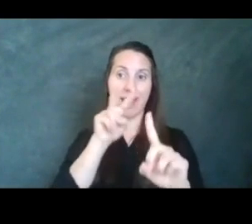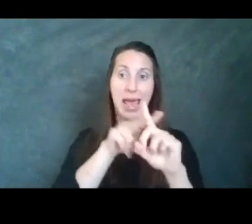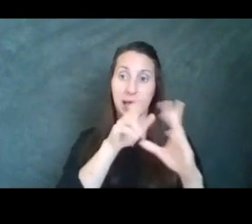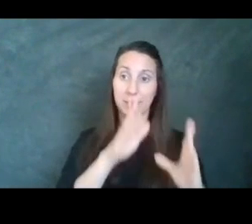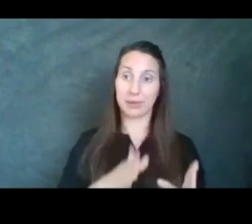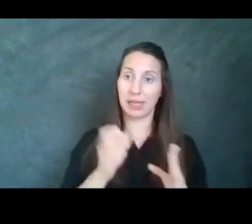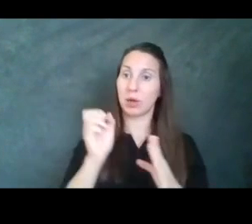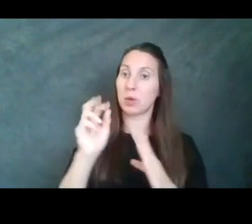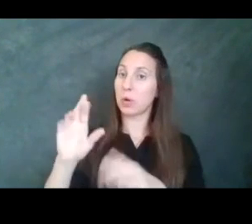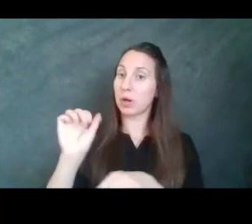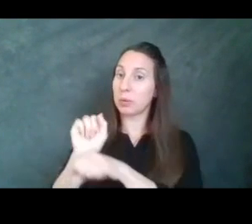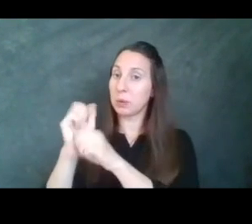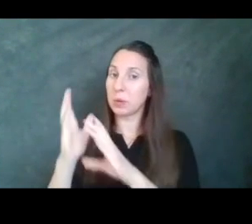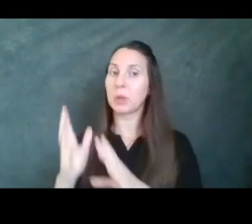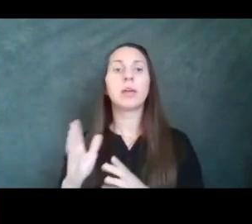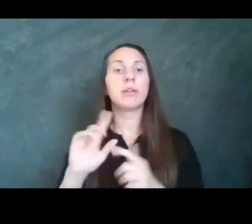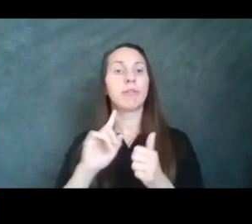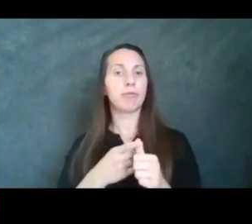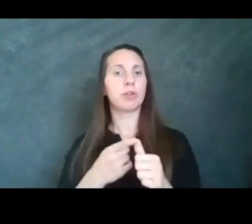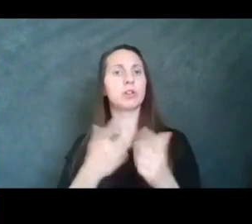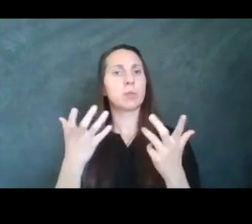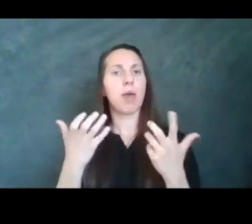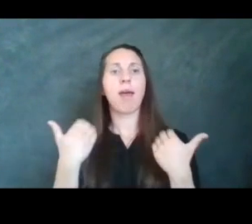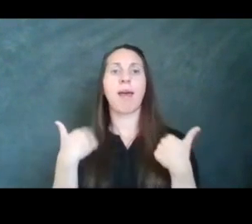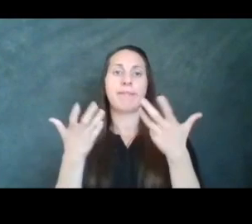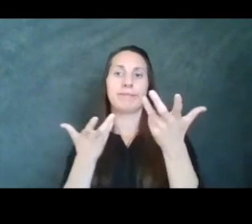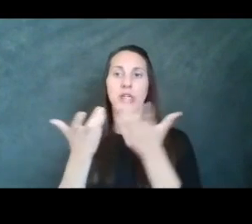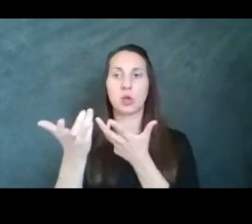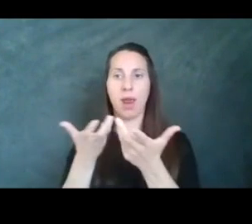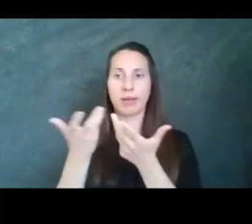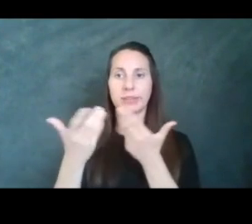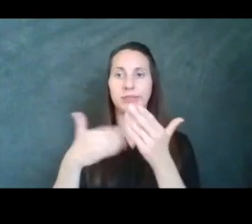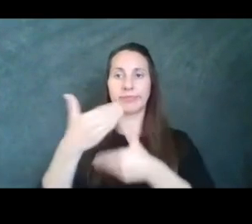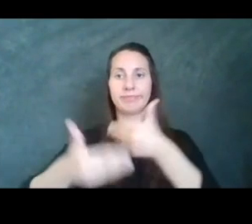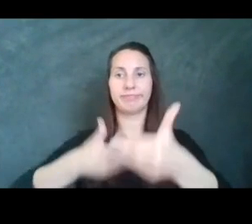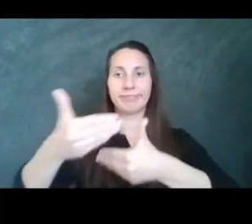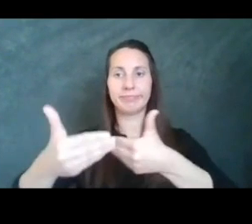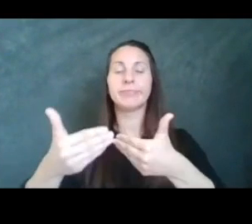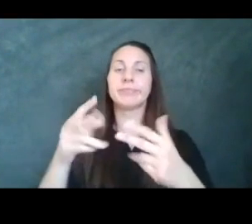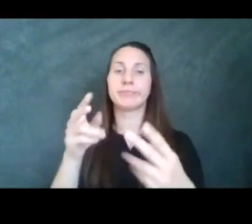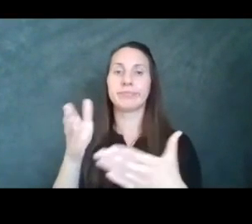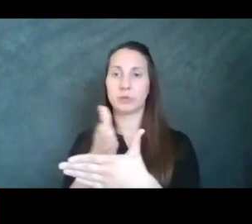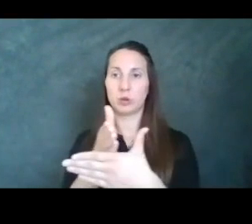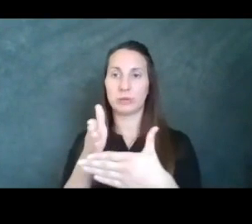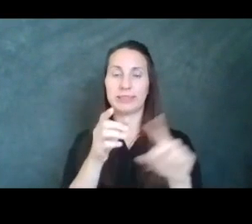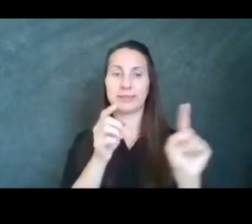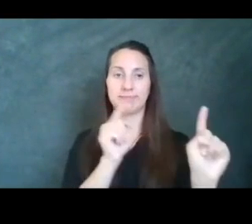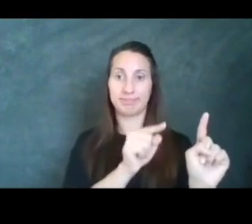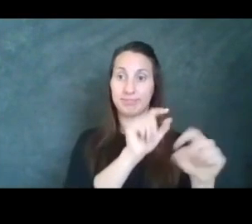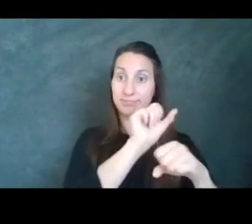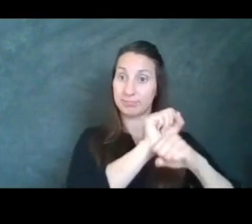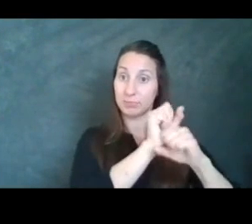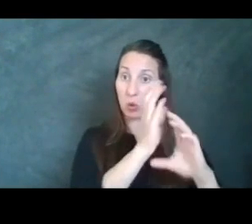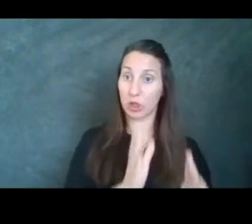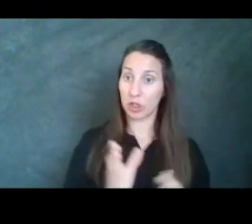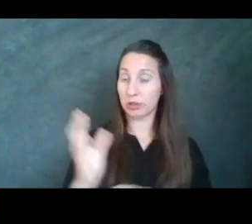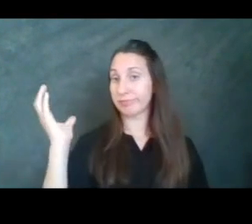you have an interactive process between the employer and the employee where they